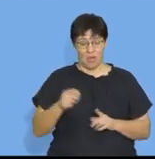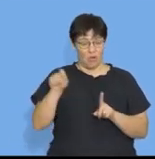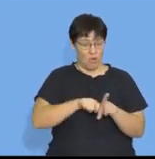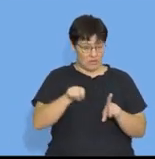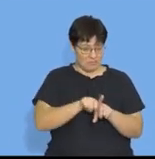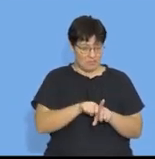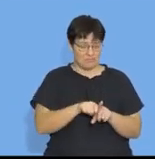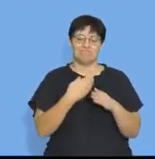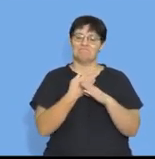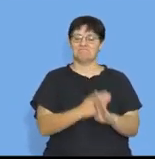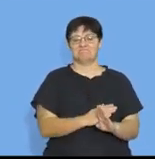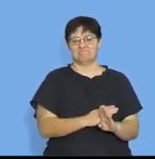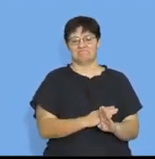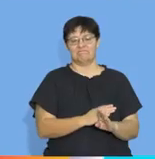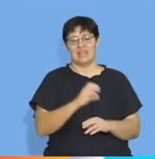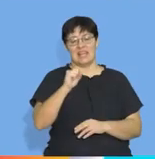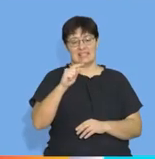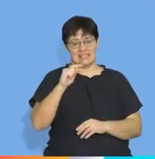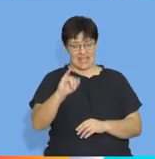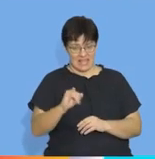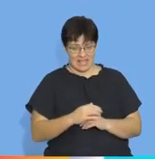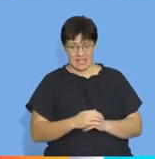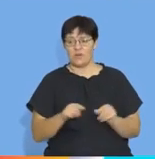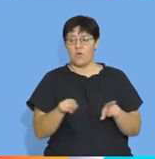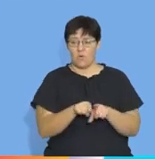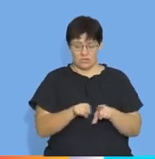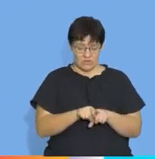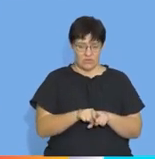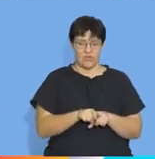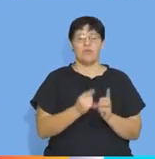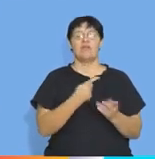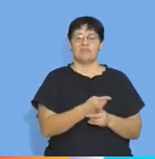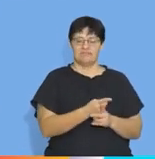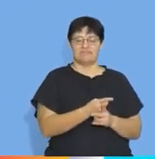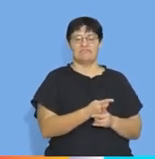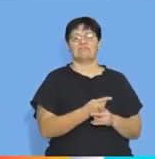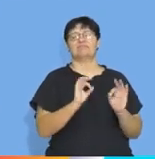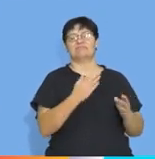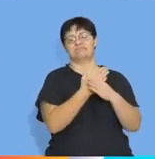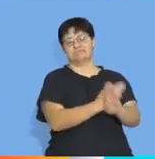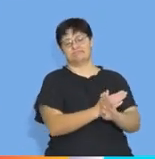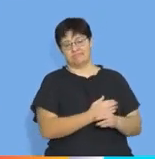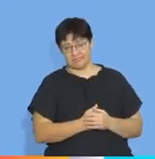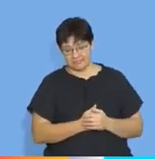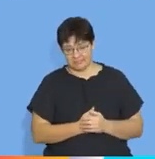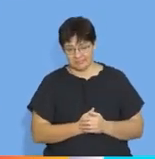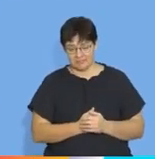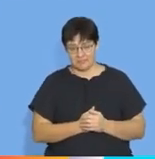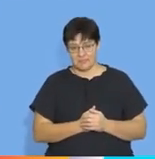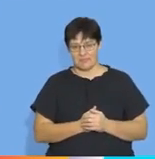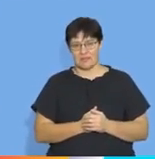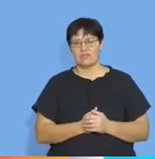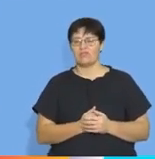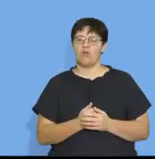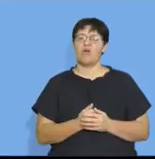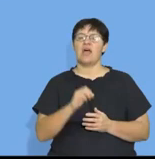of using a condom is that it prevents STIs, and it also works as a effective contraception.